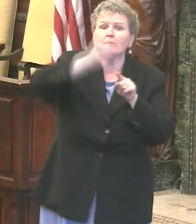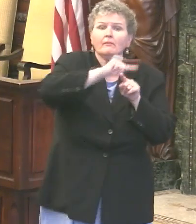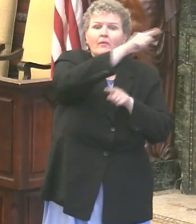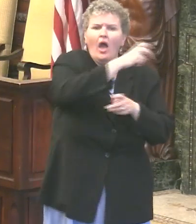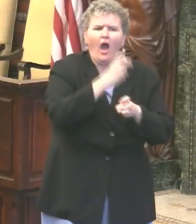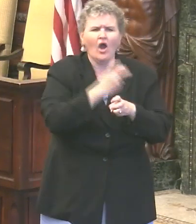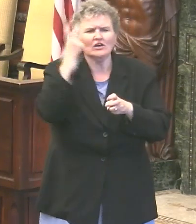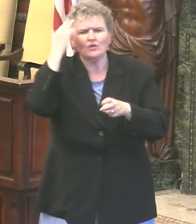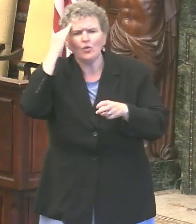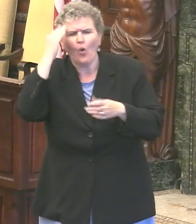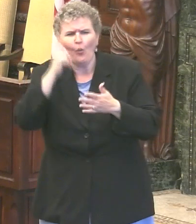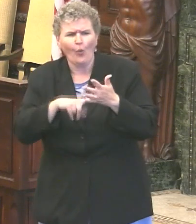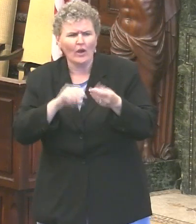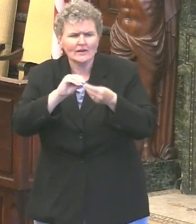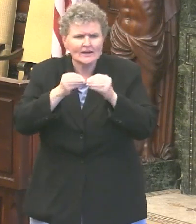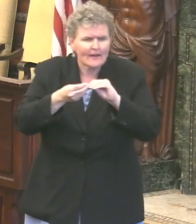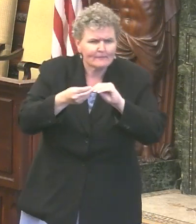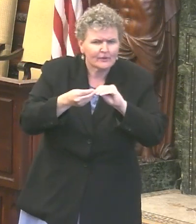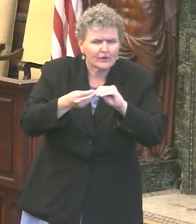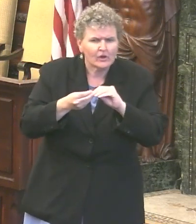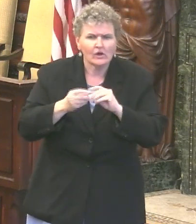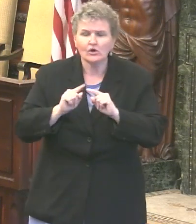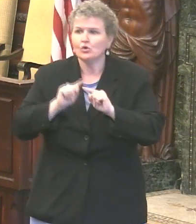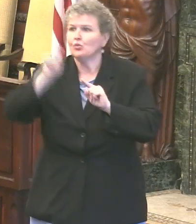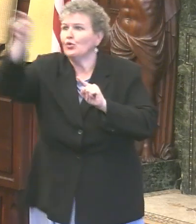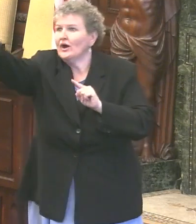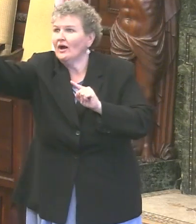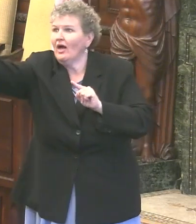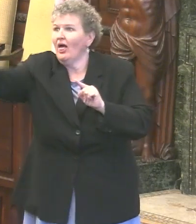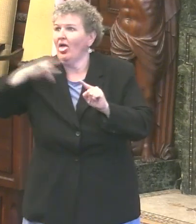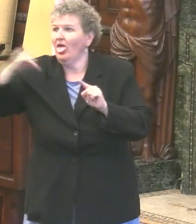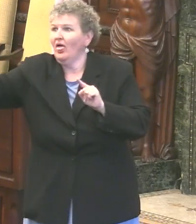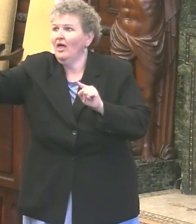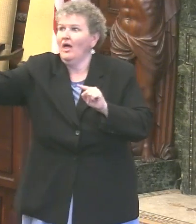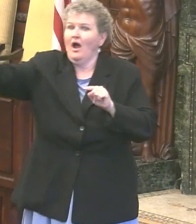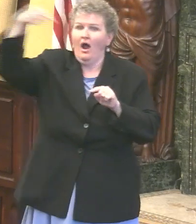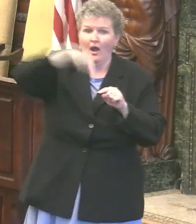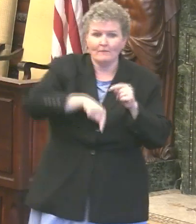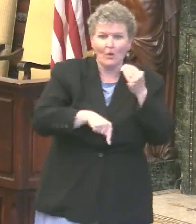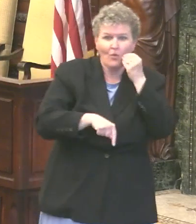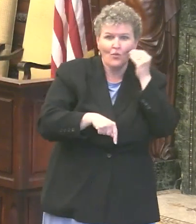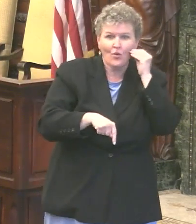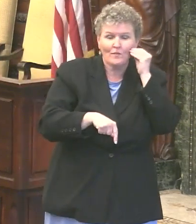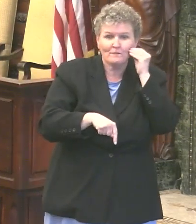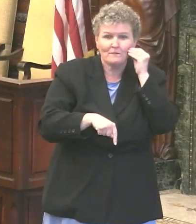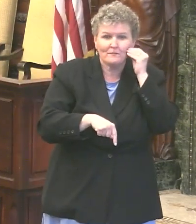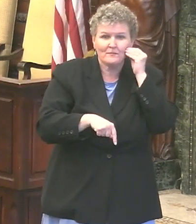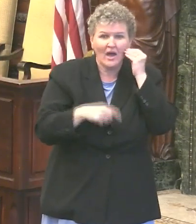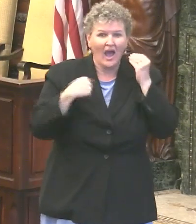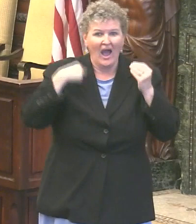bringing infection with them or whether they got infected here. I'm guessing that the majority of infections occurred from exposures here in the city.